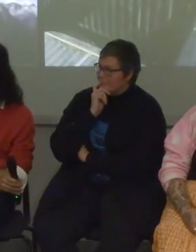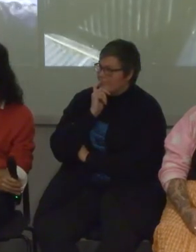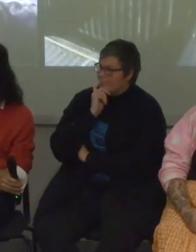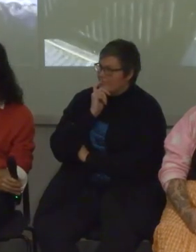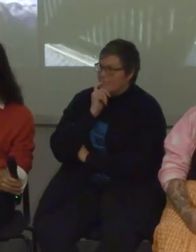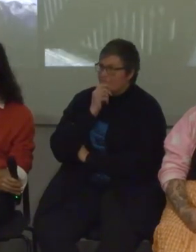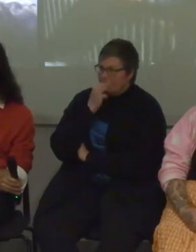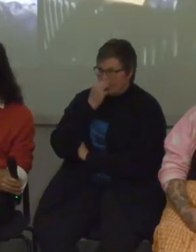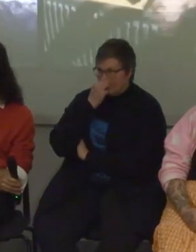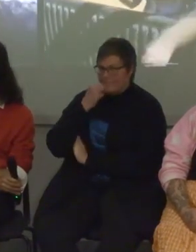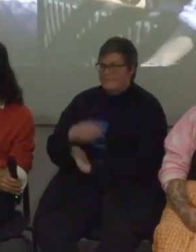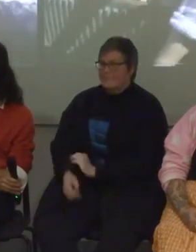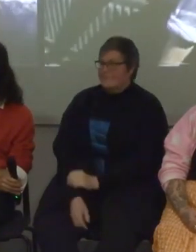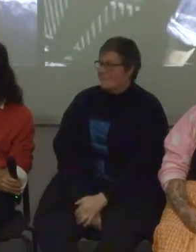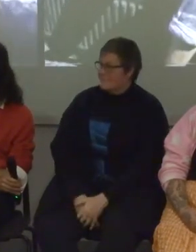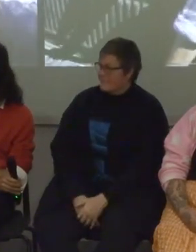artist.